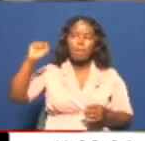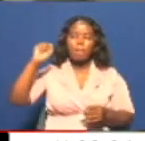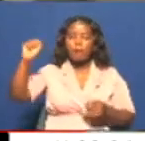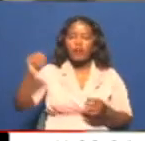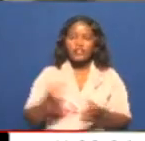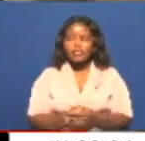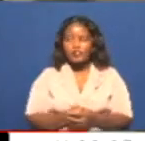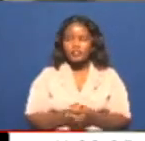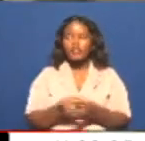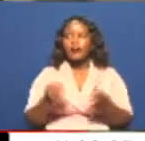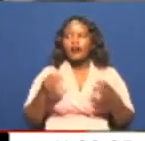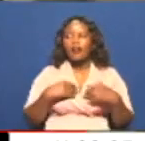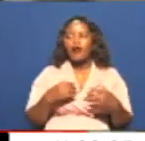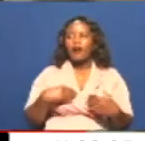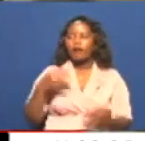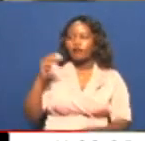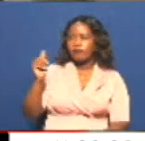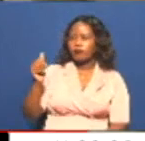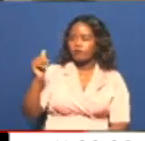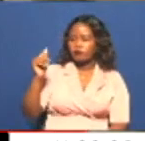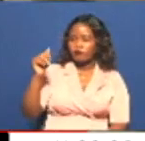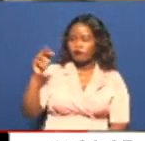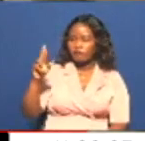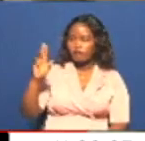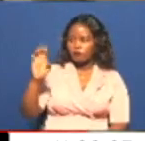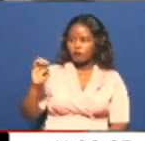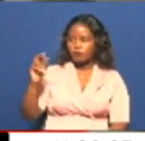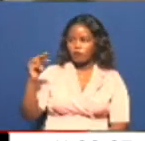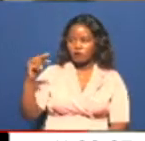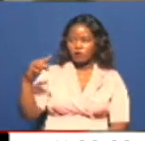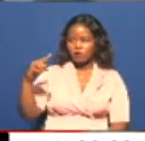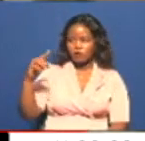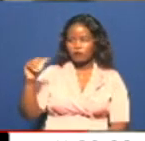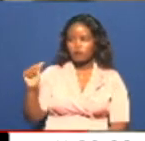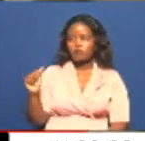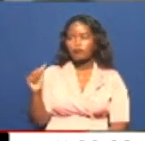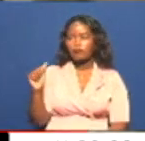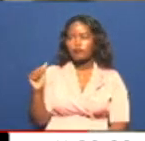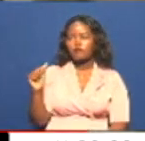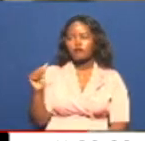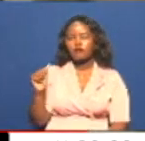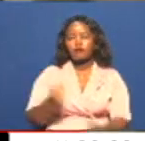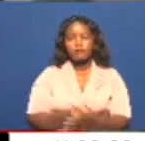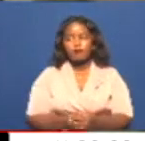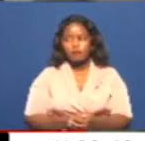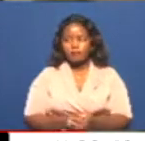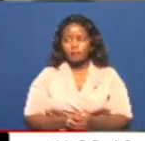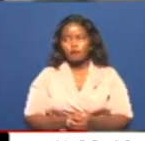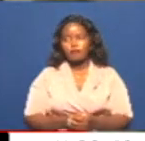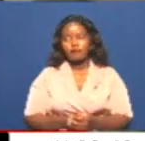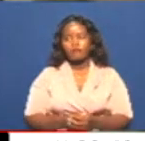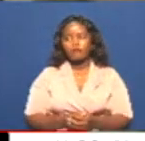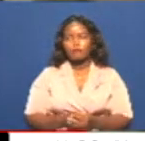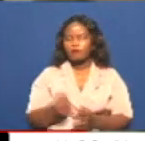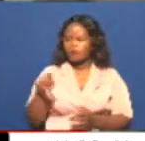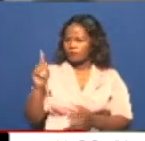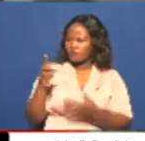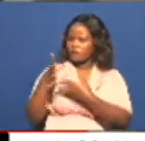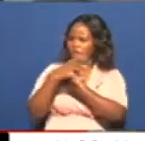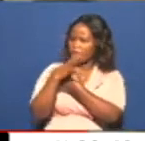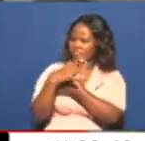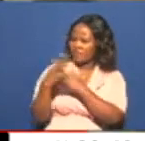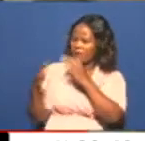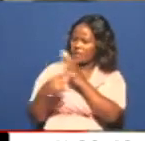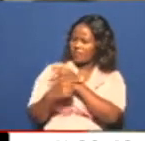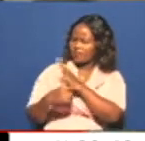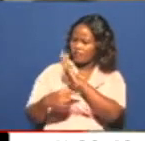have Alengo. I told you about this name, Torosterdt. Yes. It's German. Yeah.